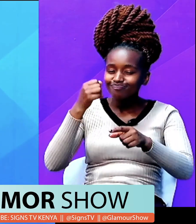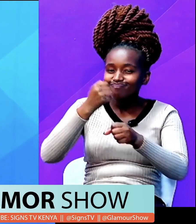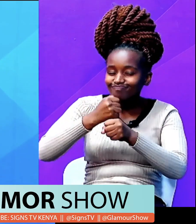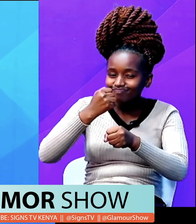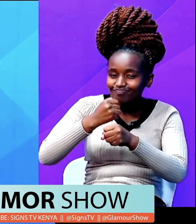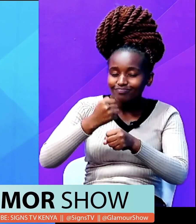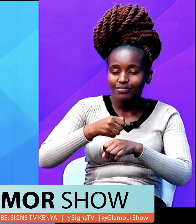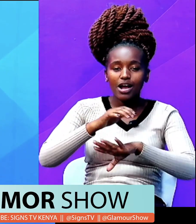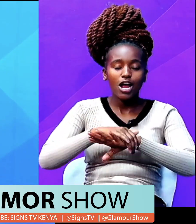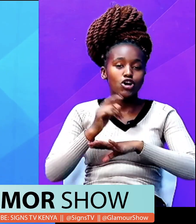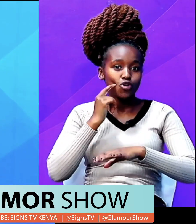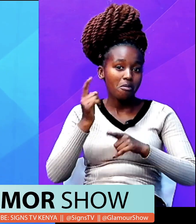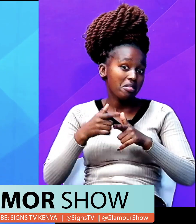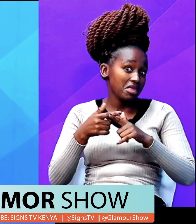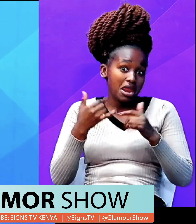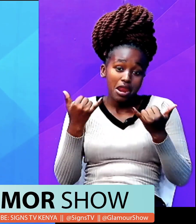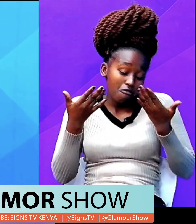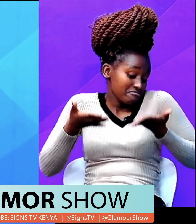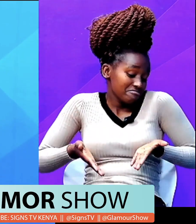are.